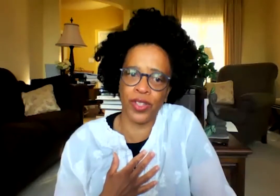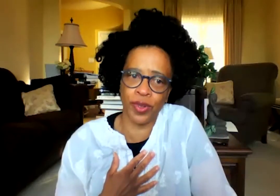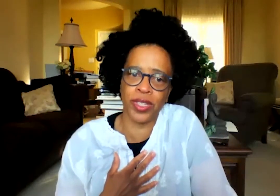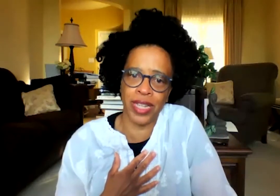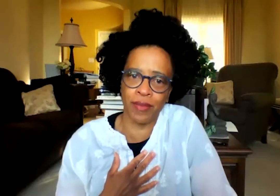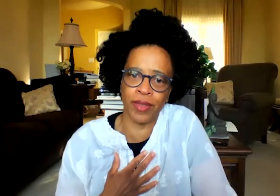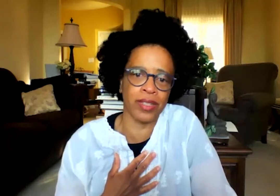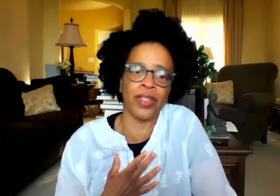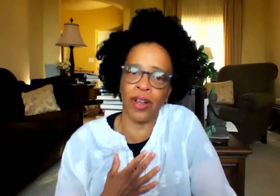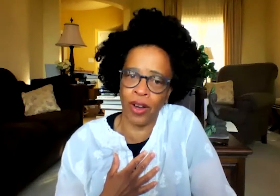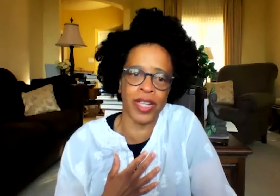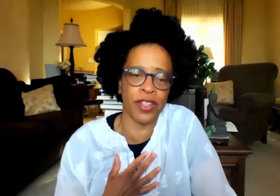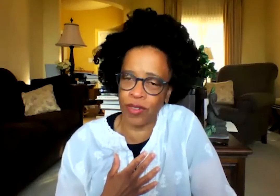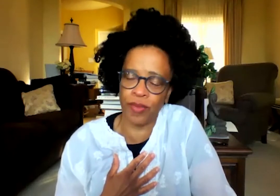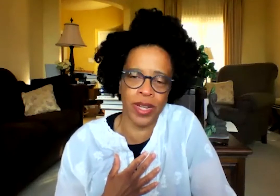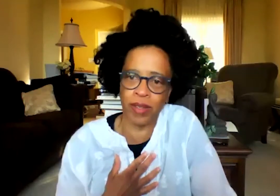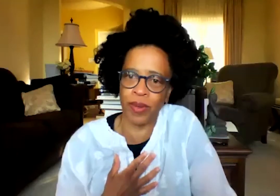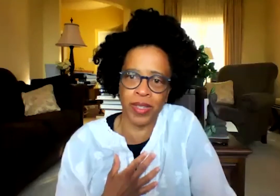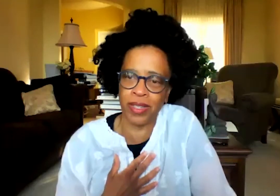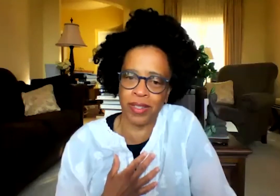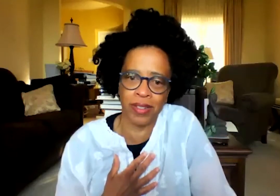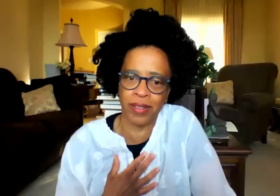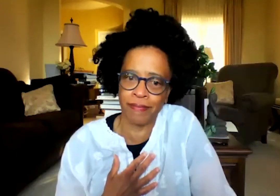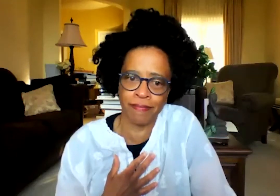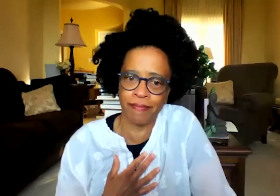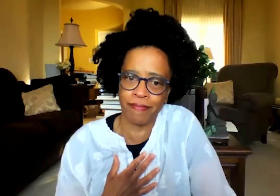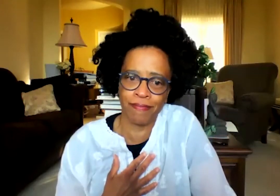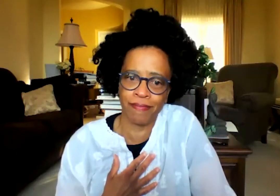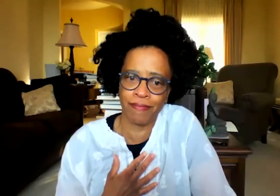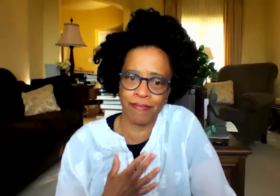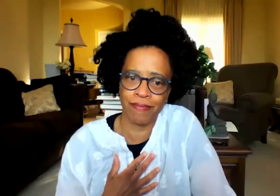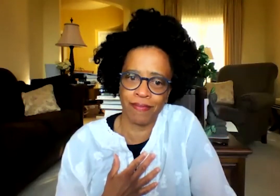It's also a state with a long history of white supremacy.